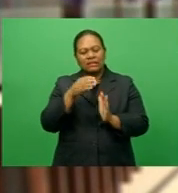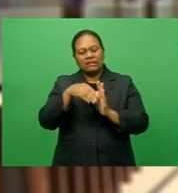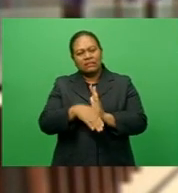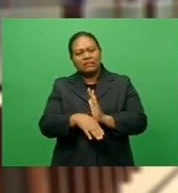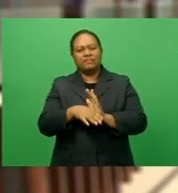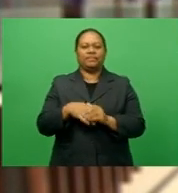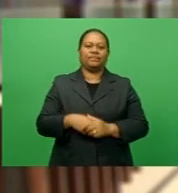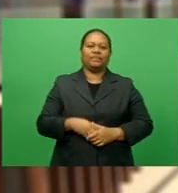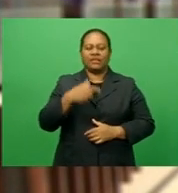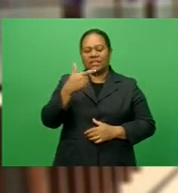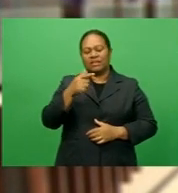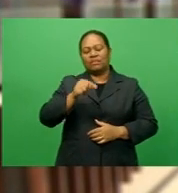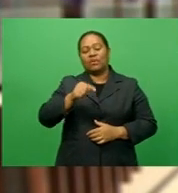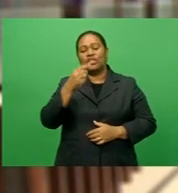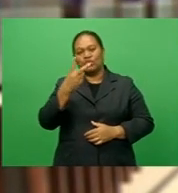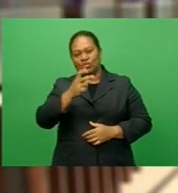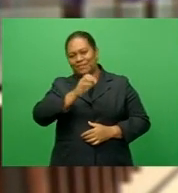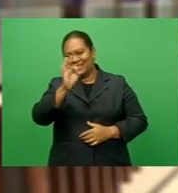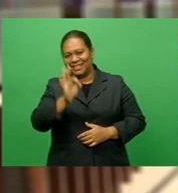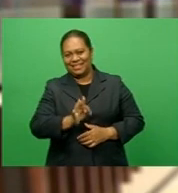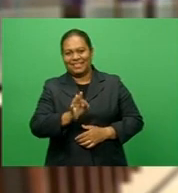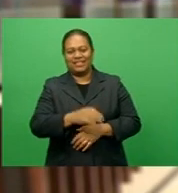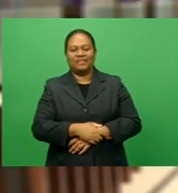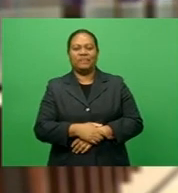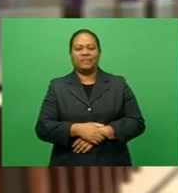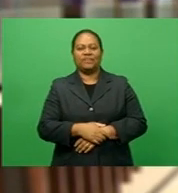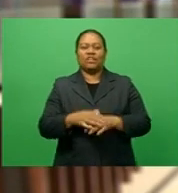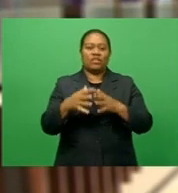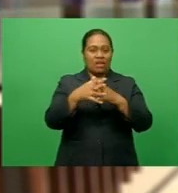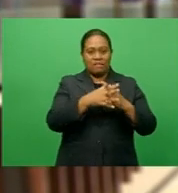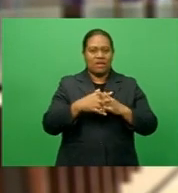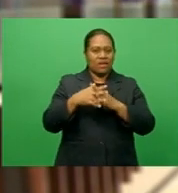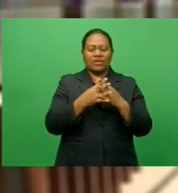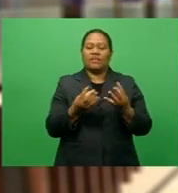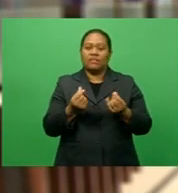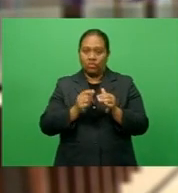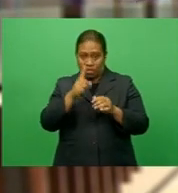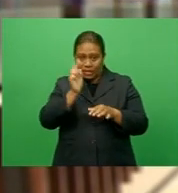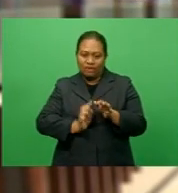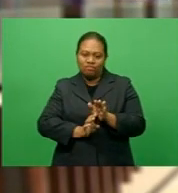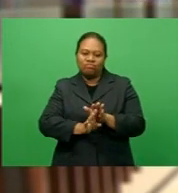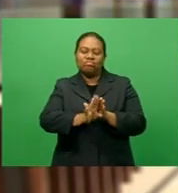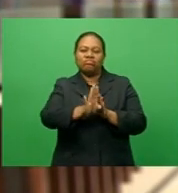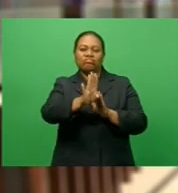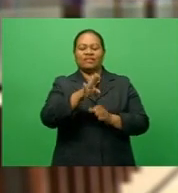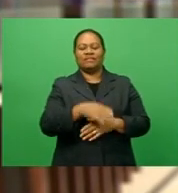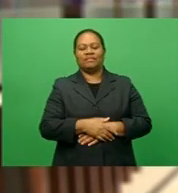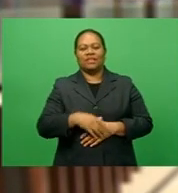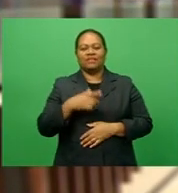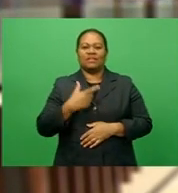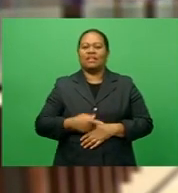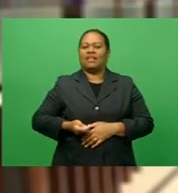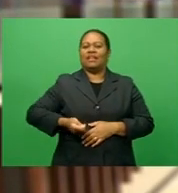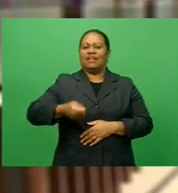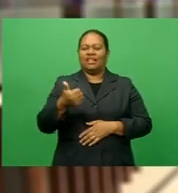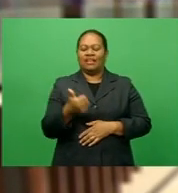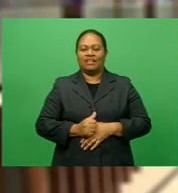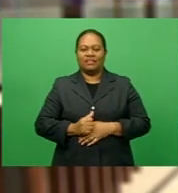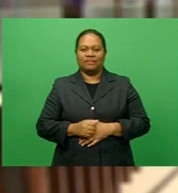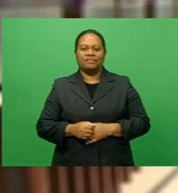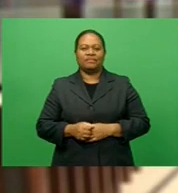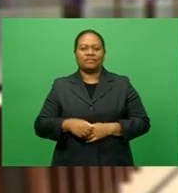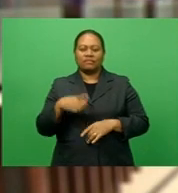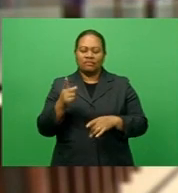forecast 7.2%. The US dollar was rising early today, clawing back gains from earlier losses.